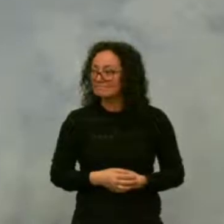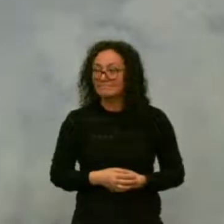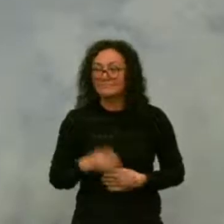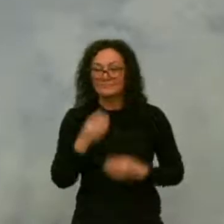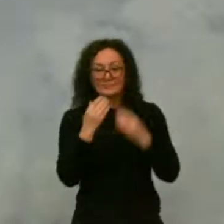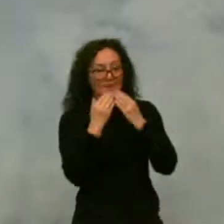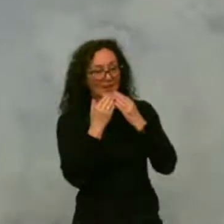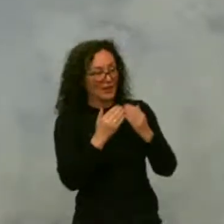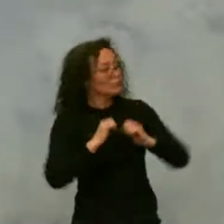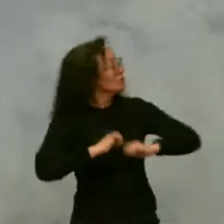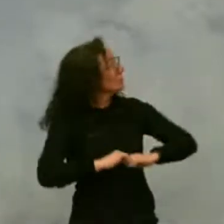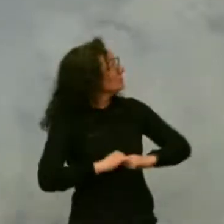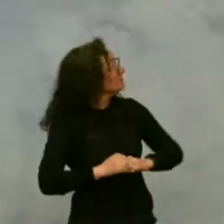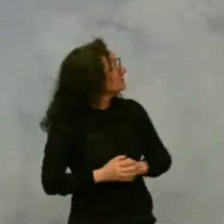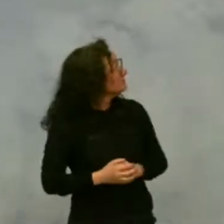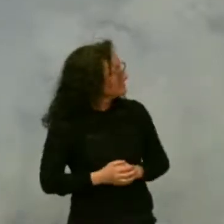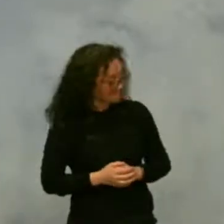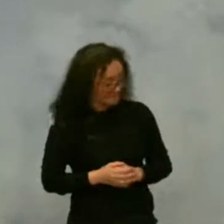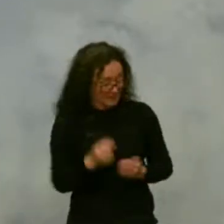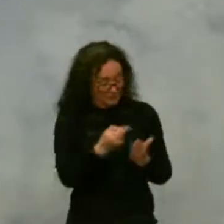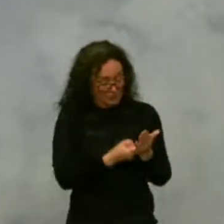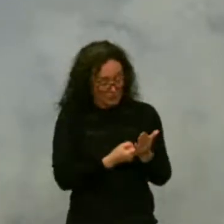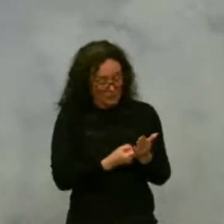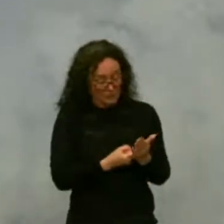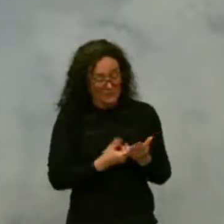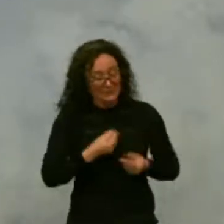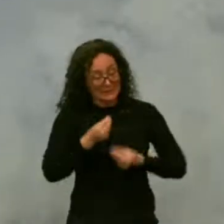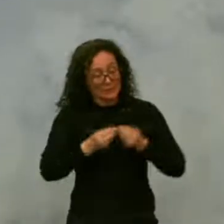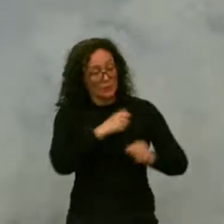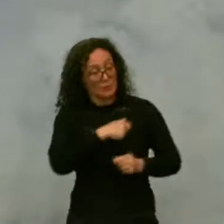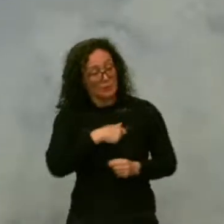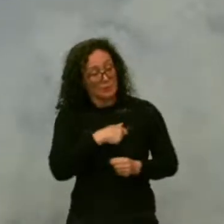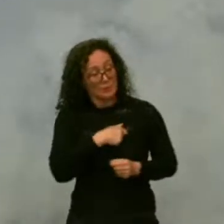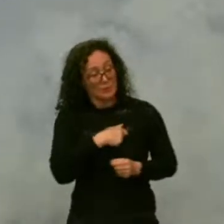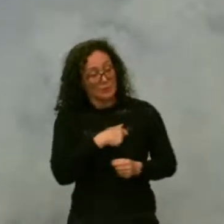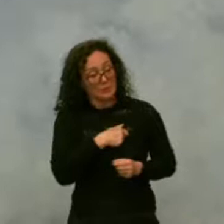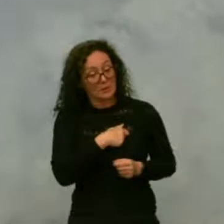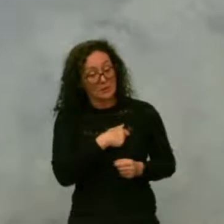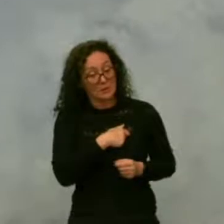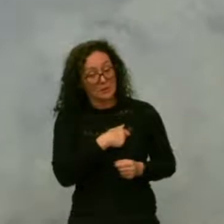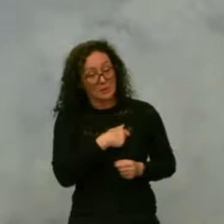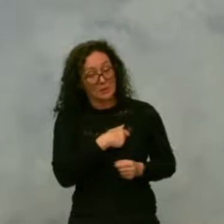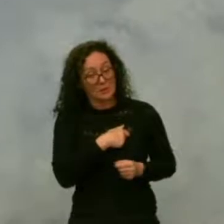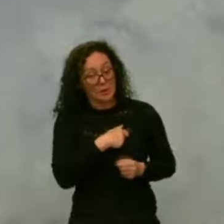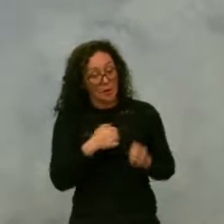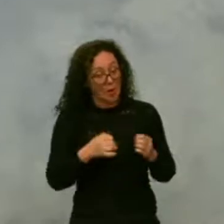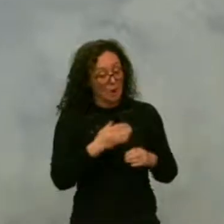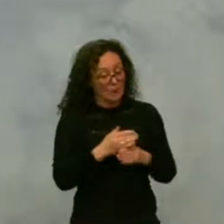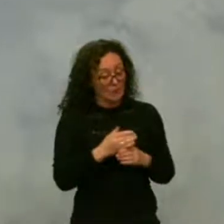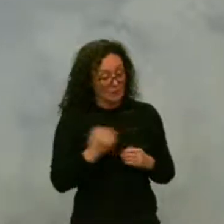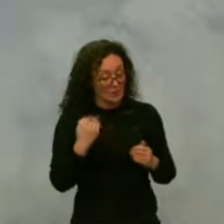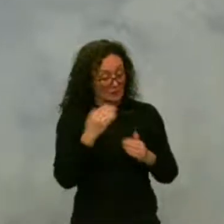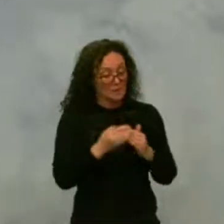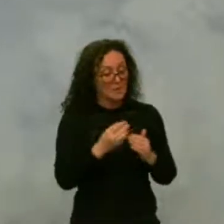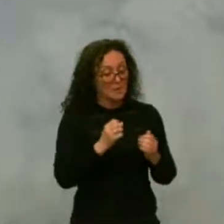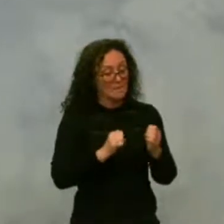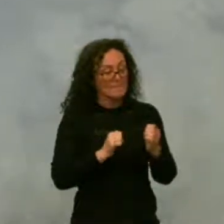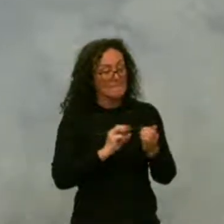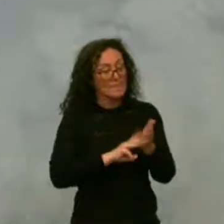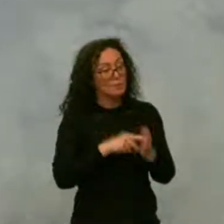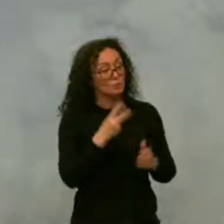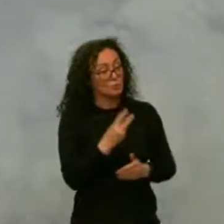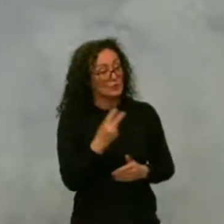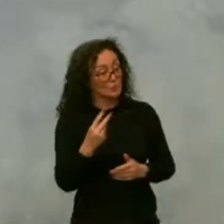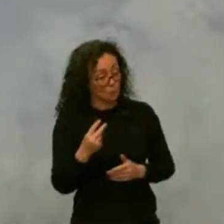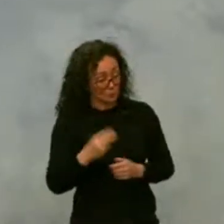Thank you, Chair. So the report advises Committee of the collection performance to the end of March 22, the latest position in respect